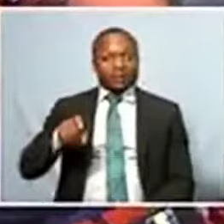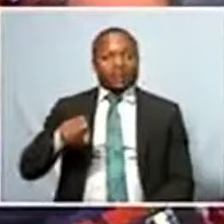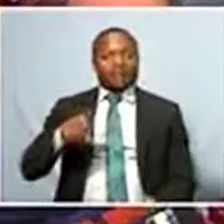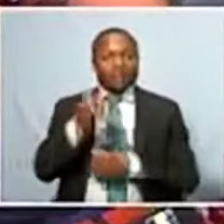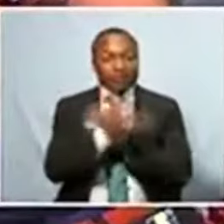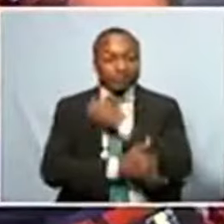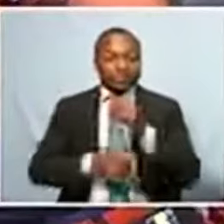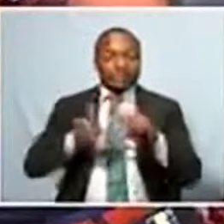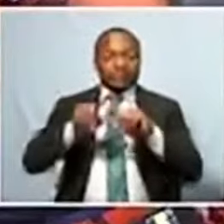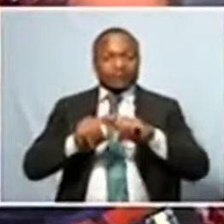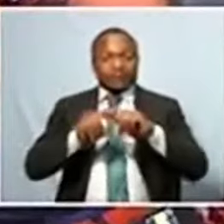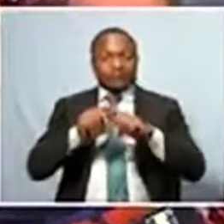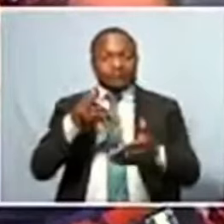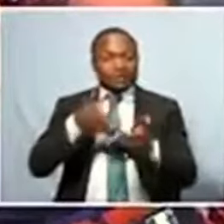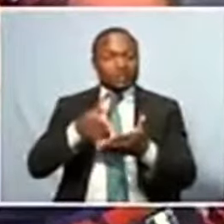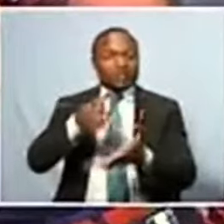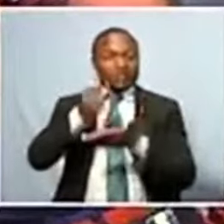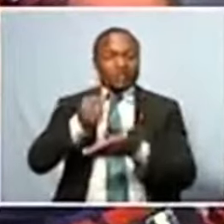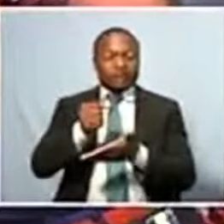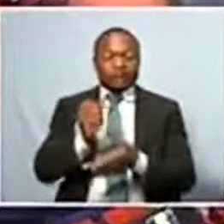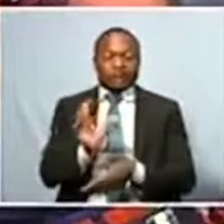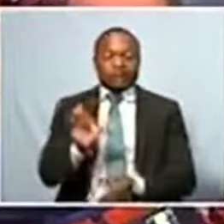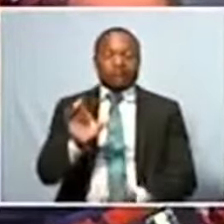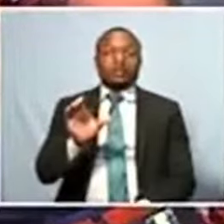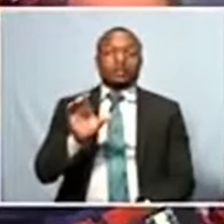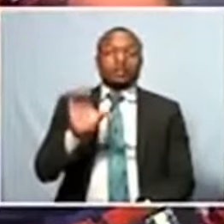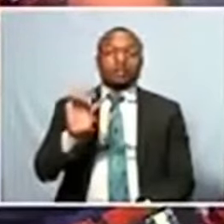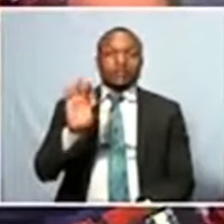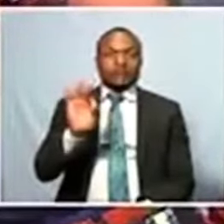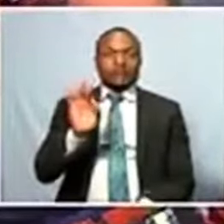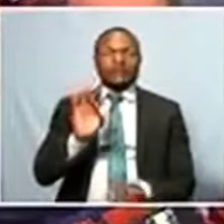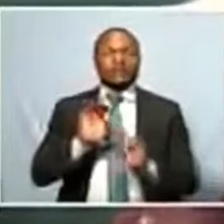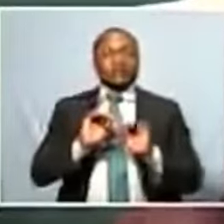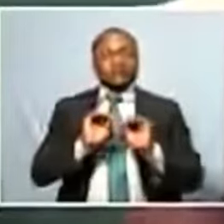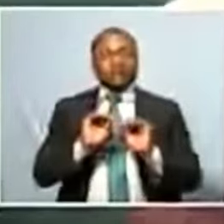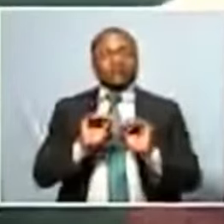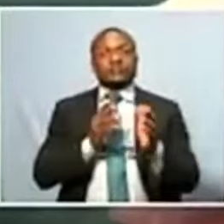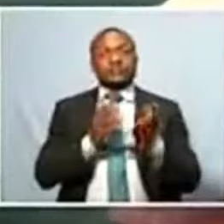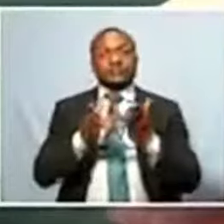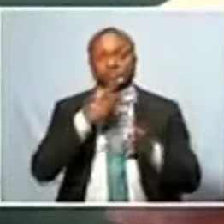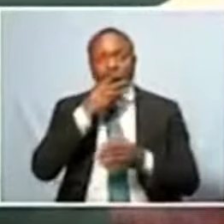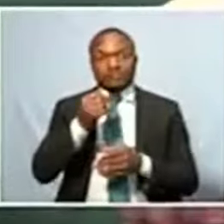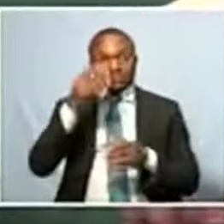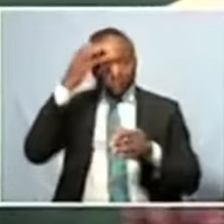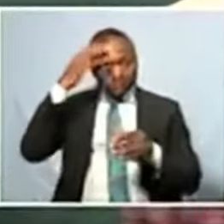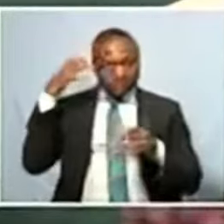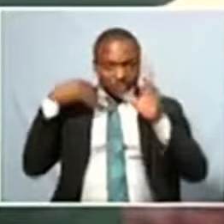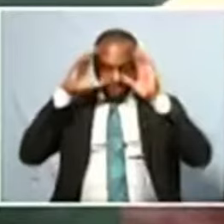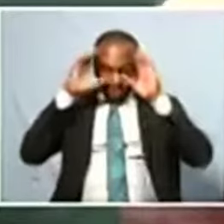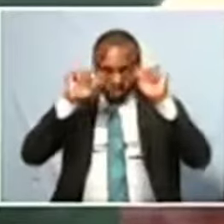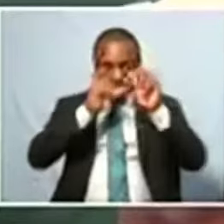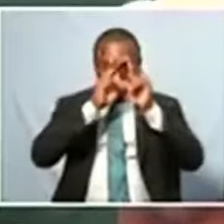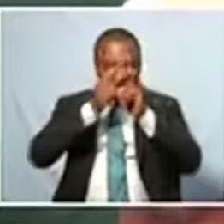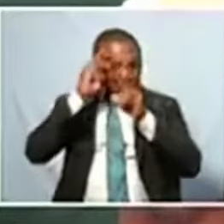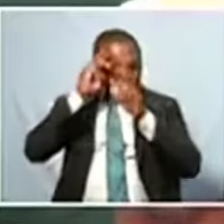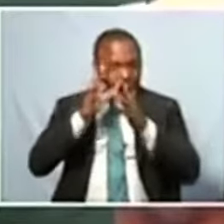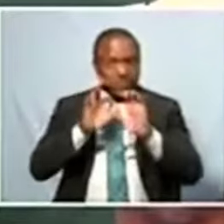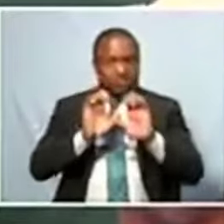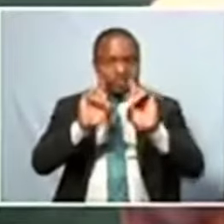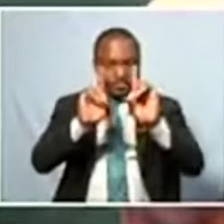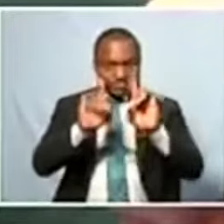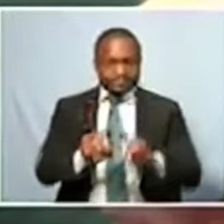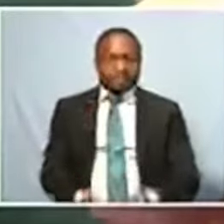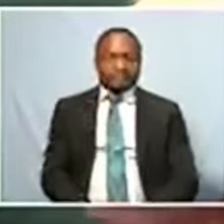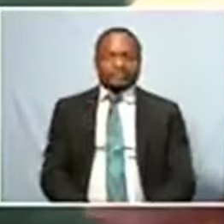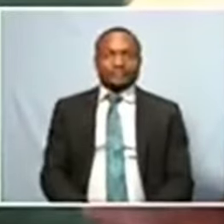this budget. Head 09, Teaching Service Commission, Office of the President. The Honorable Minister of Education.